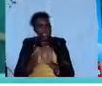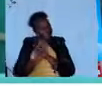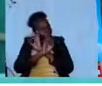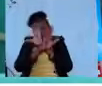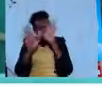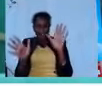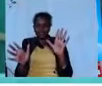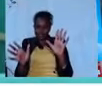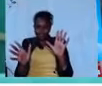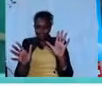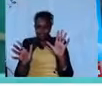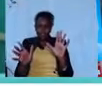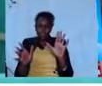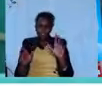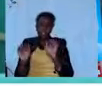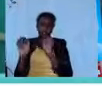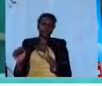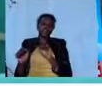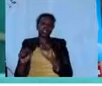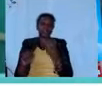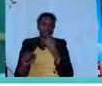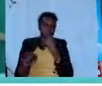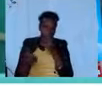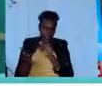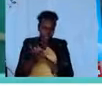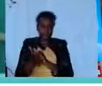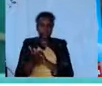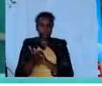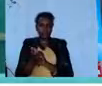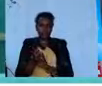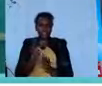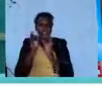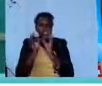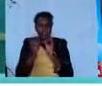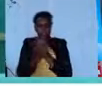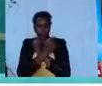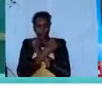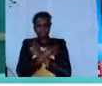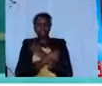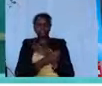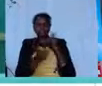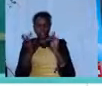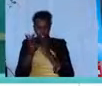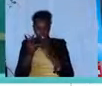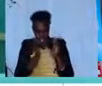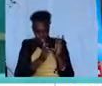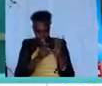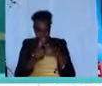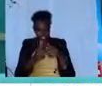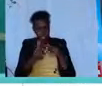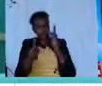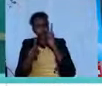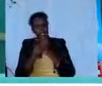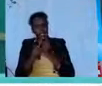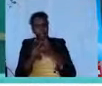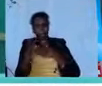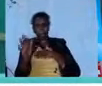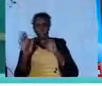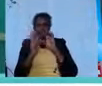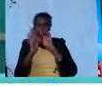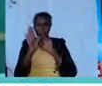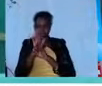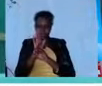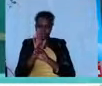clearly as possible when he said, if you love me, you will keep my